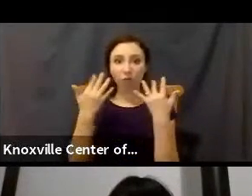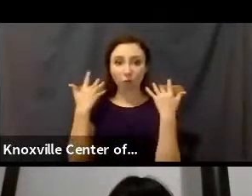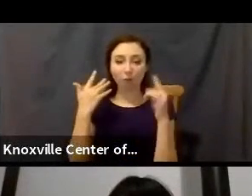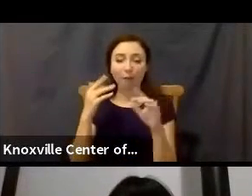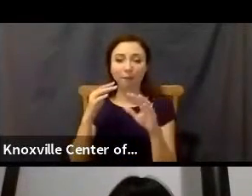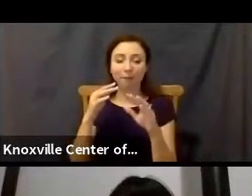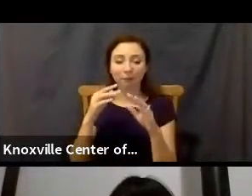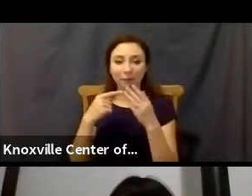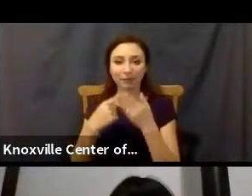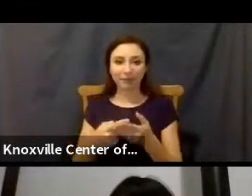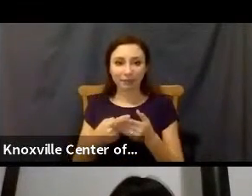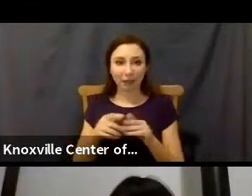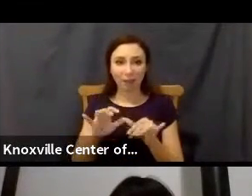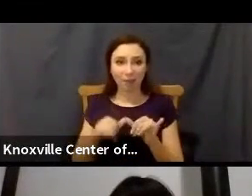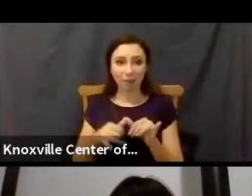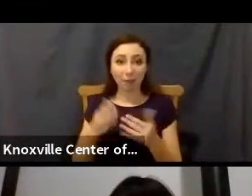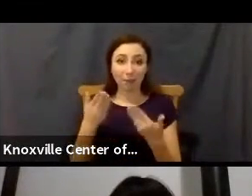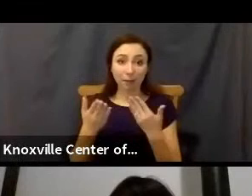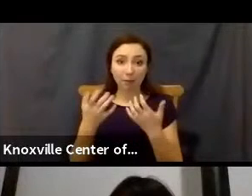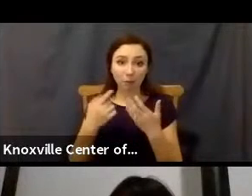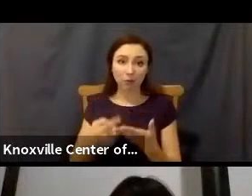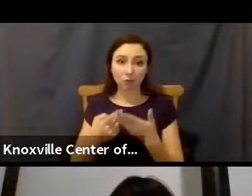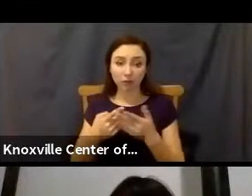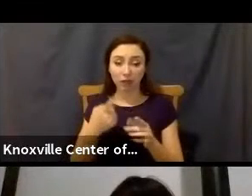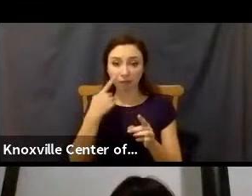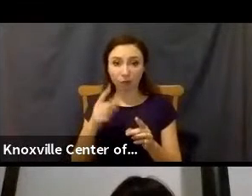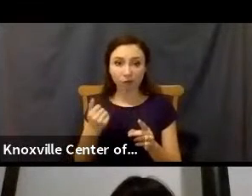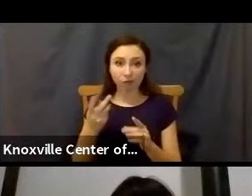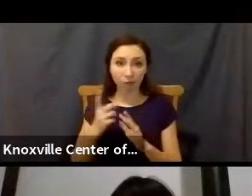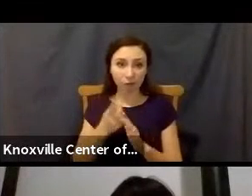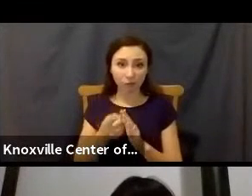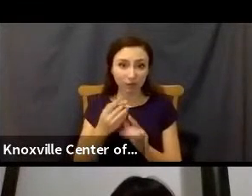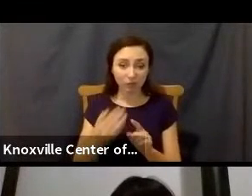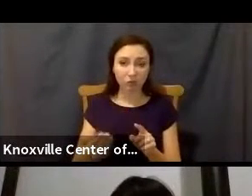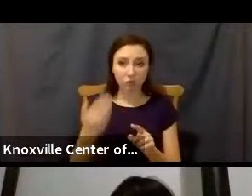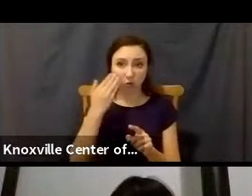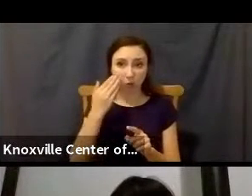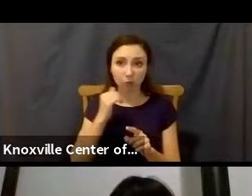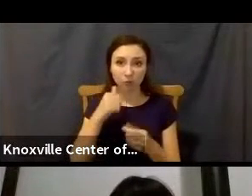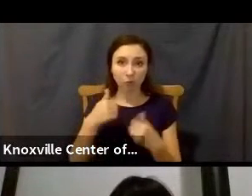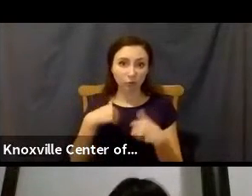of the metrics. But we may want to talk about that just for a few minutes, knowing that we